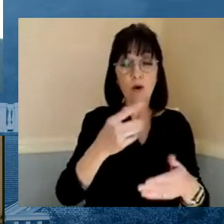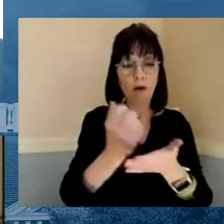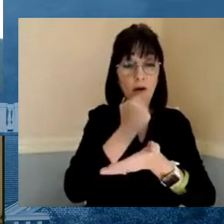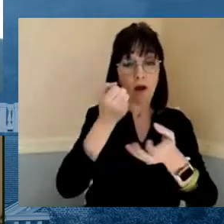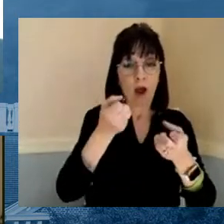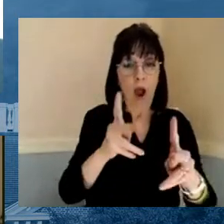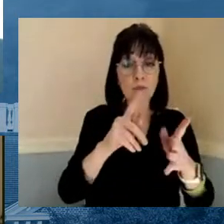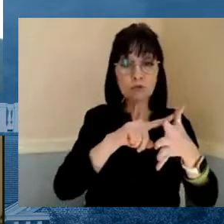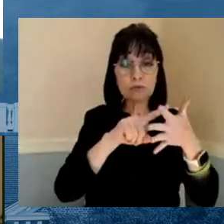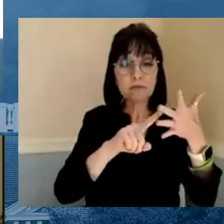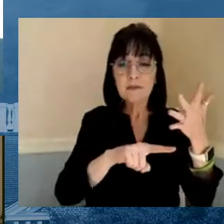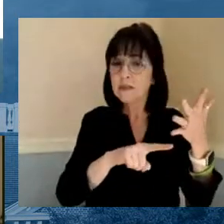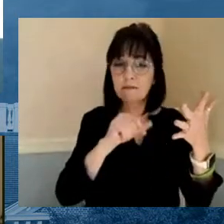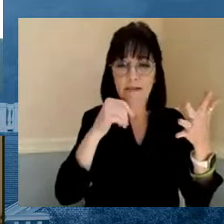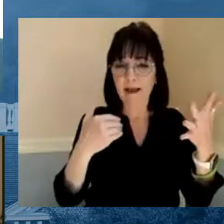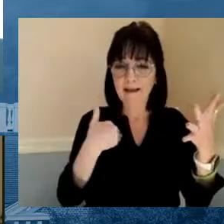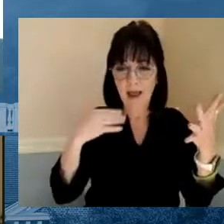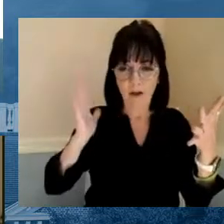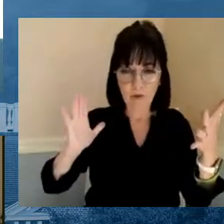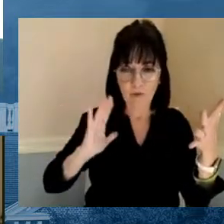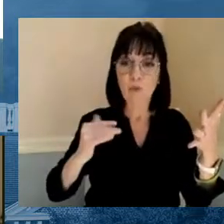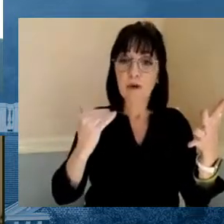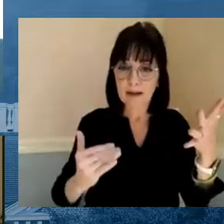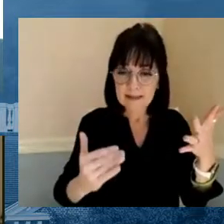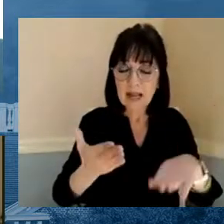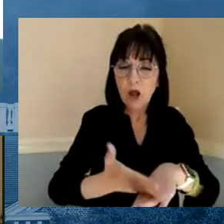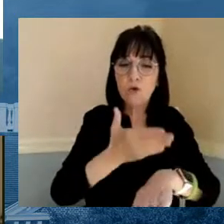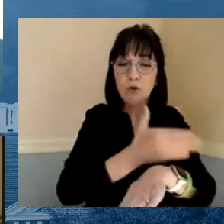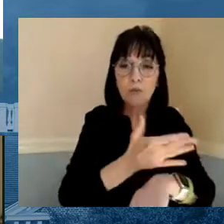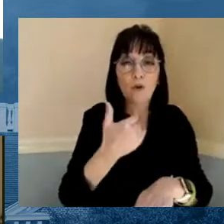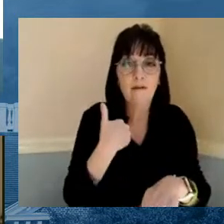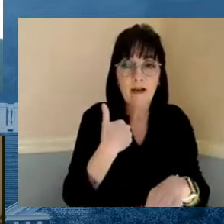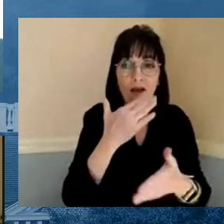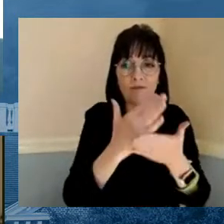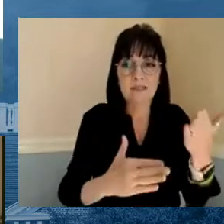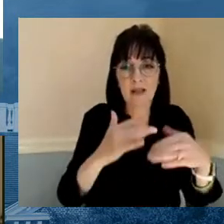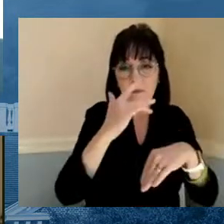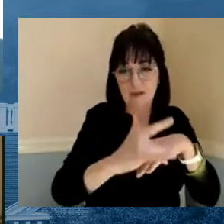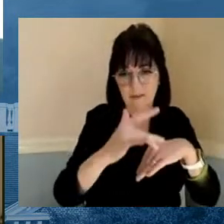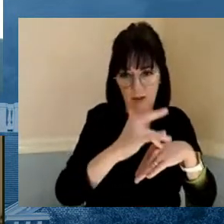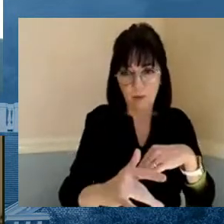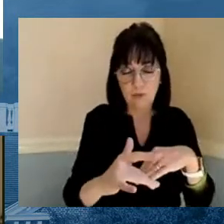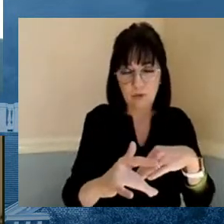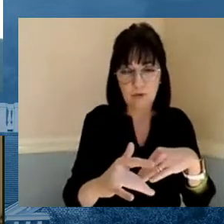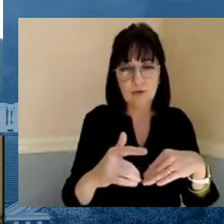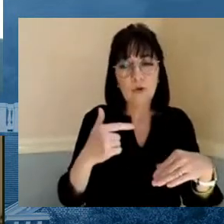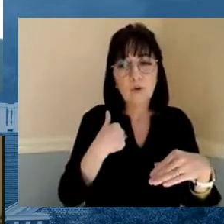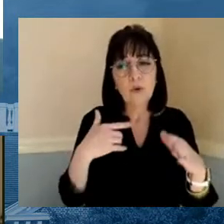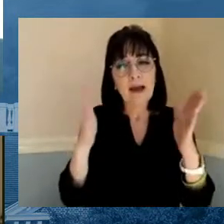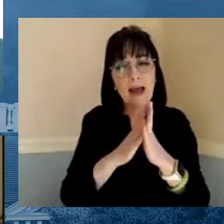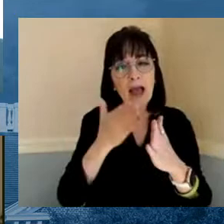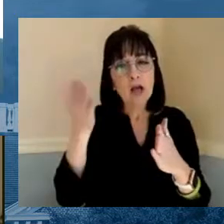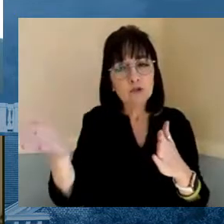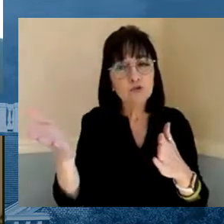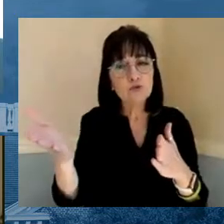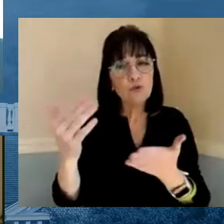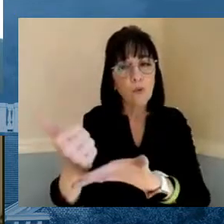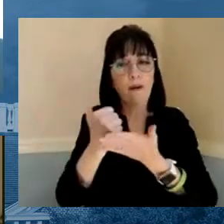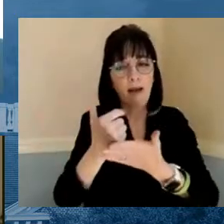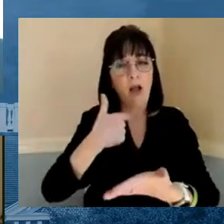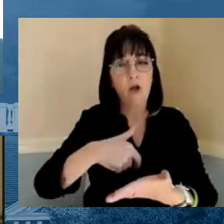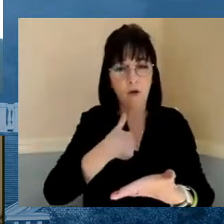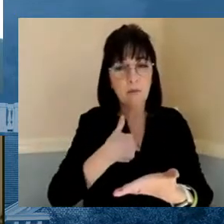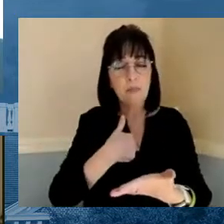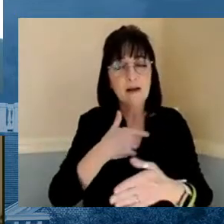in the process. Acceptance and inclusion are what we need to strive for. We ask you to work with us to improve access and funding